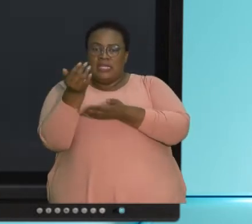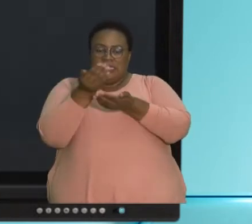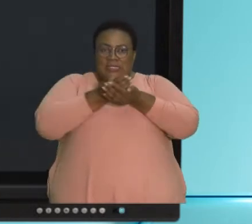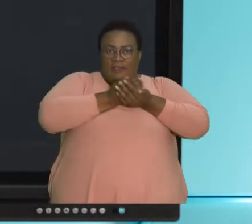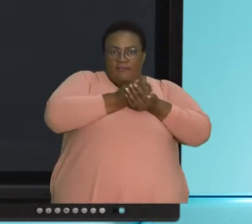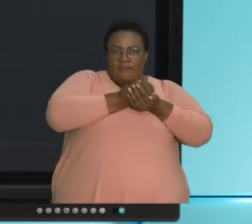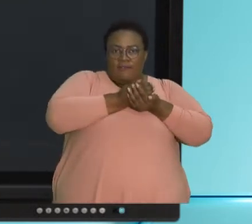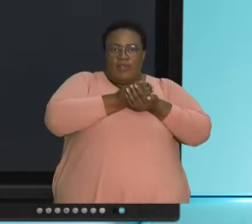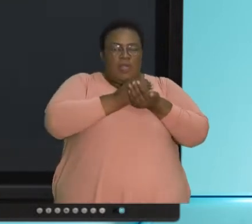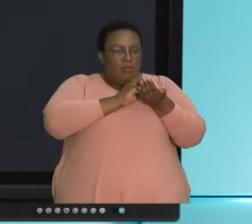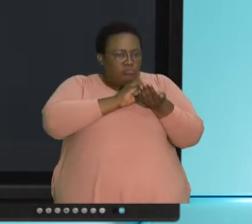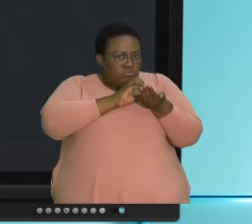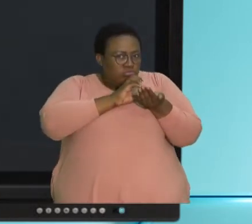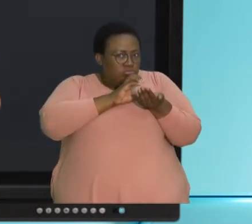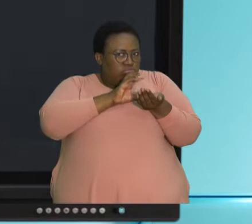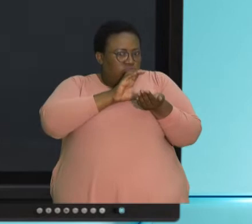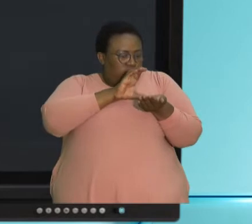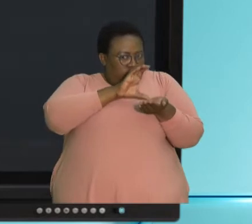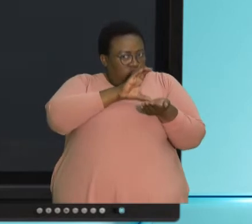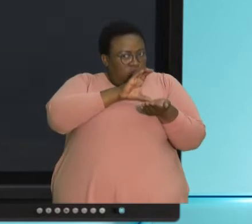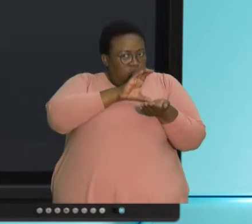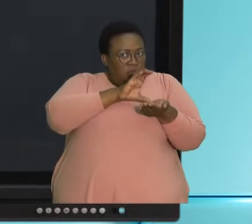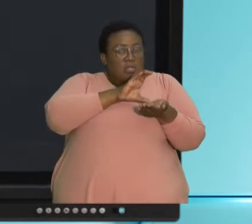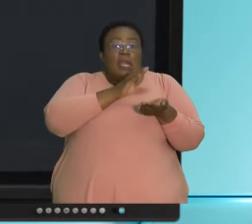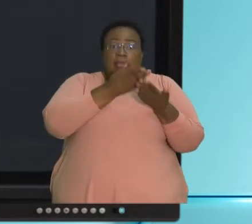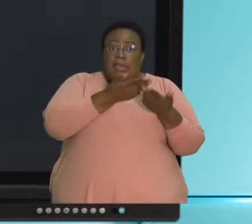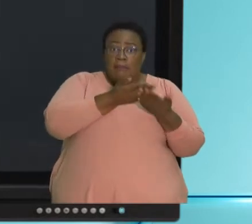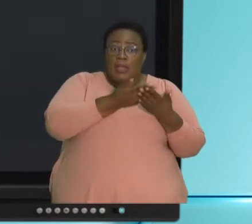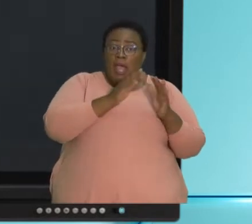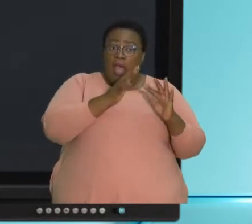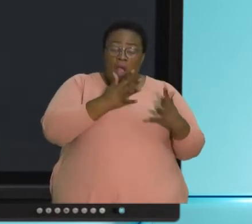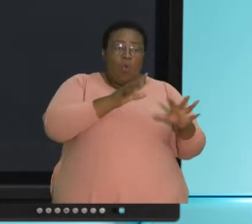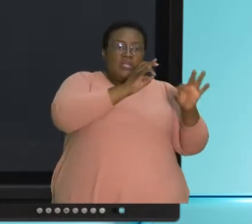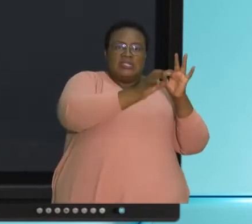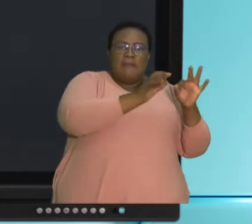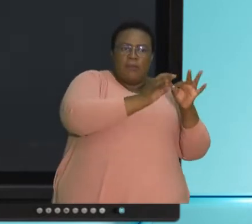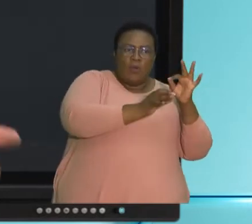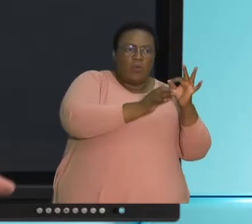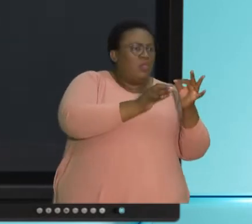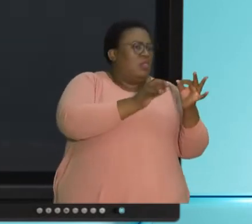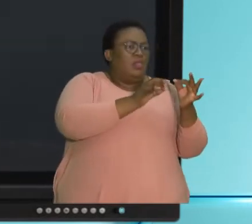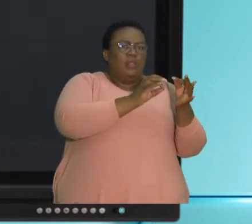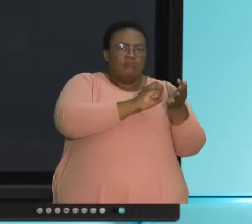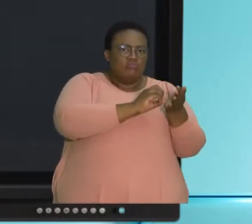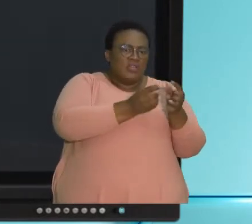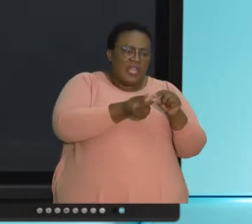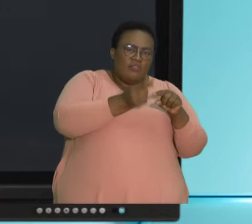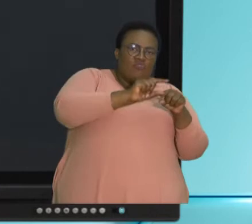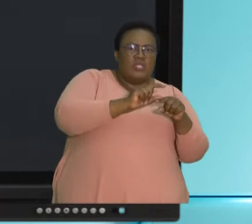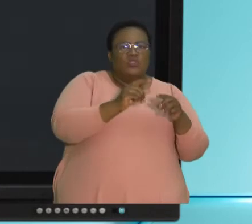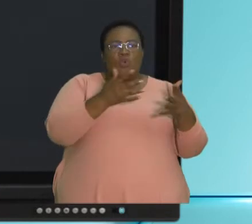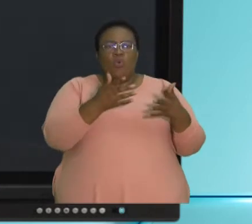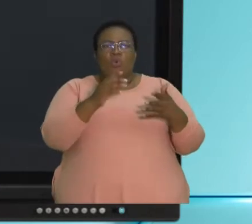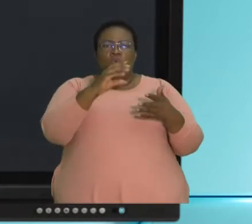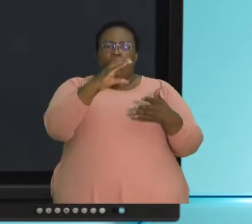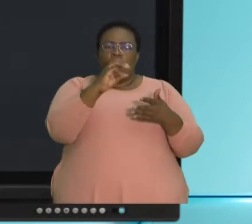it grows some profit. It might be on a simple interest, on a compound interest, or just on a random interest. So